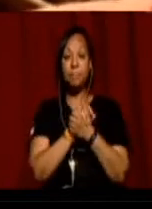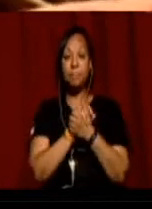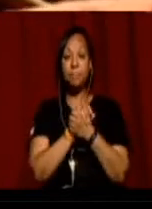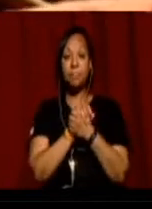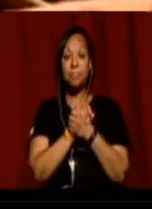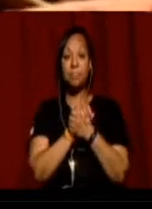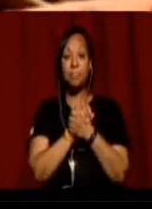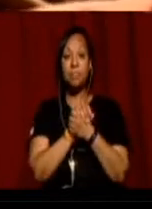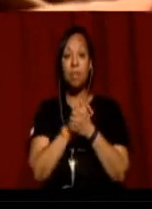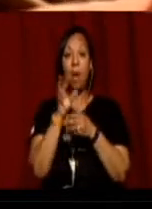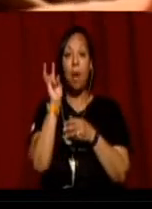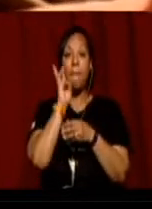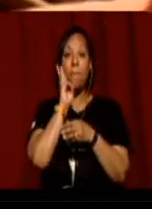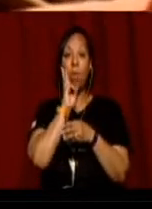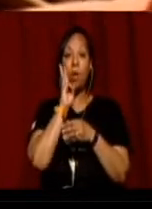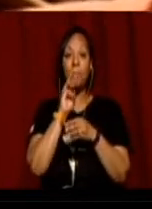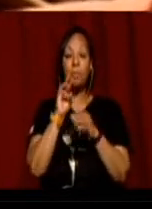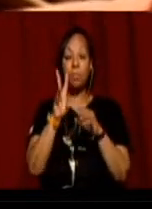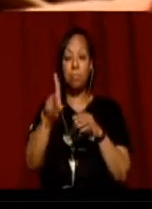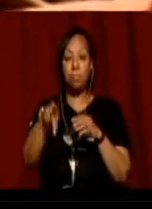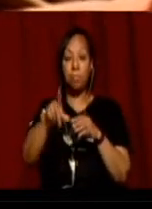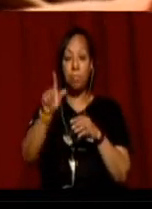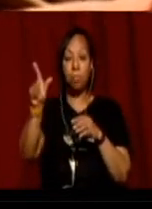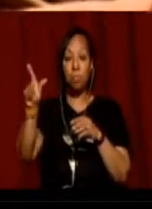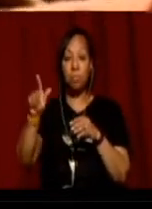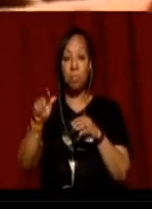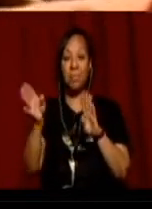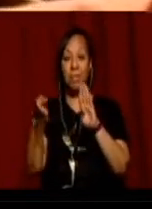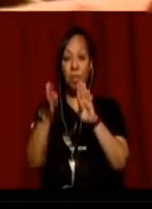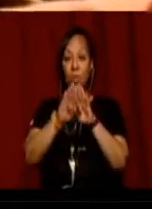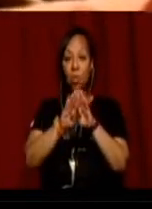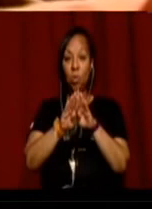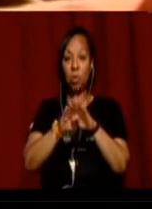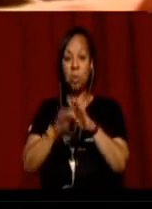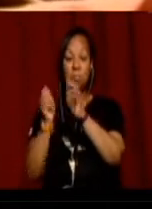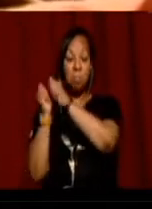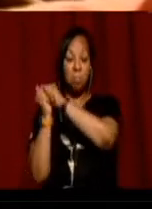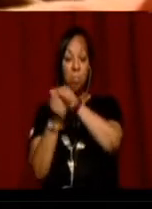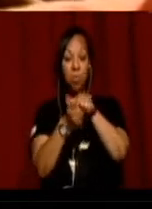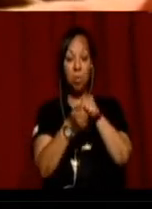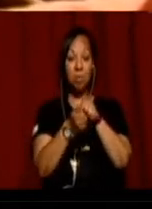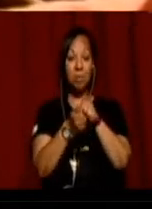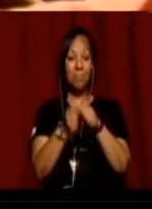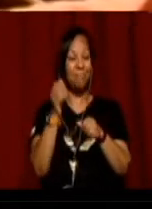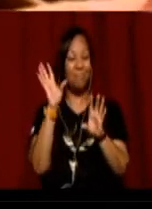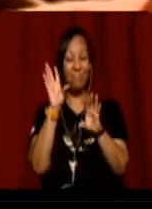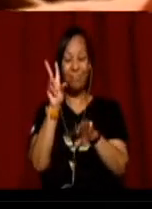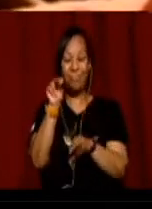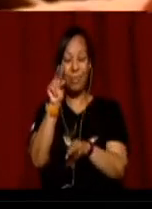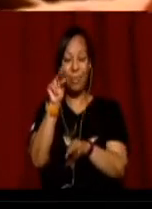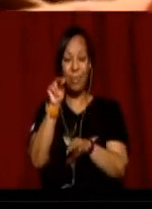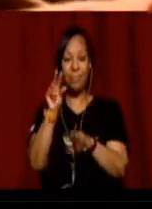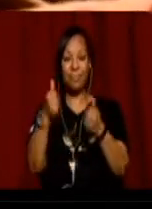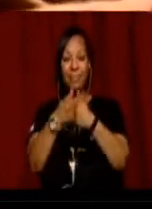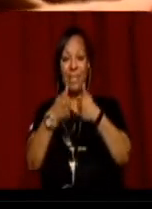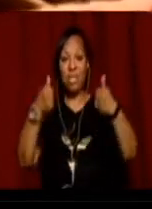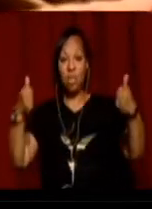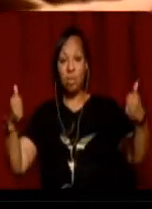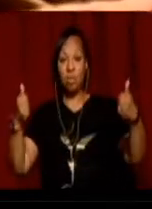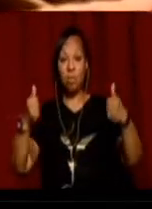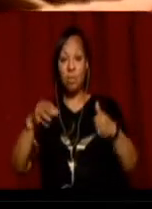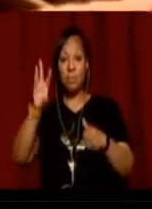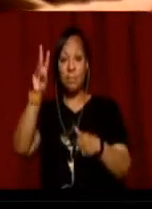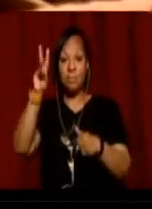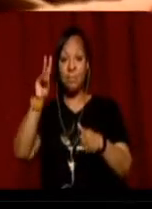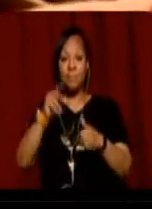Pools are still closed. Other kinds of sports are still prohibited unless you can maintain that social distancing.